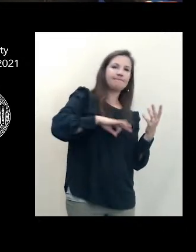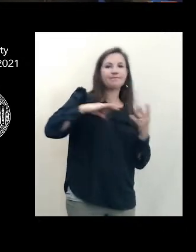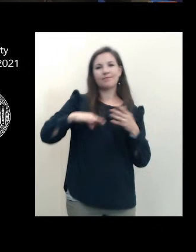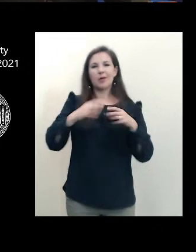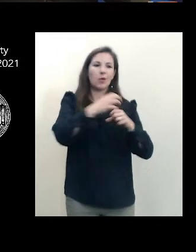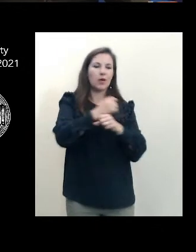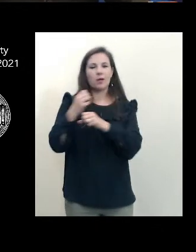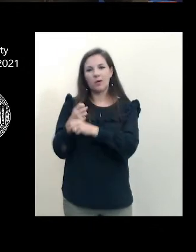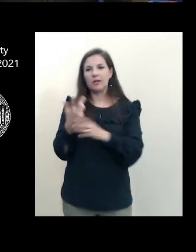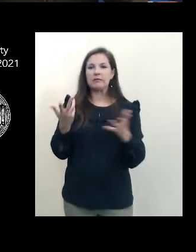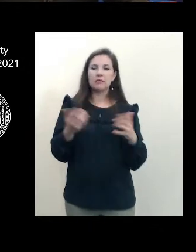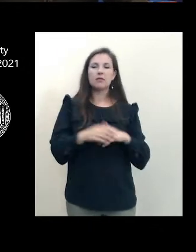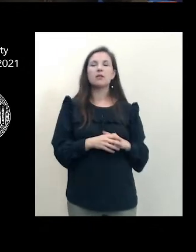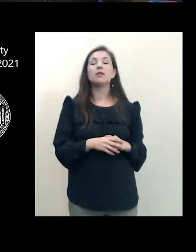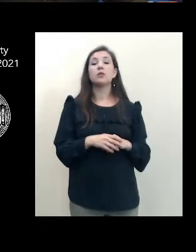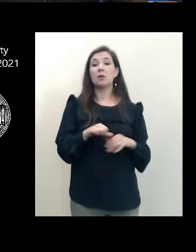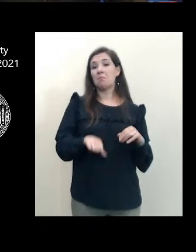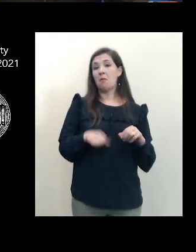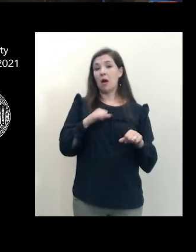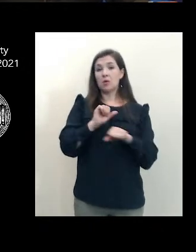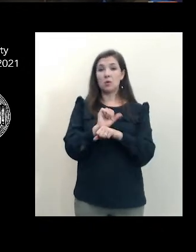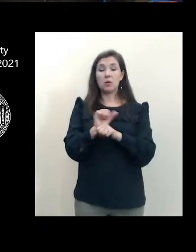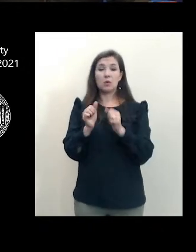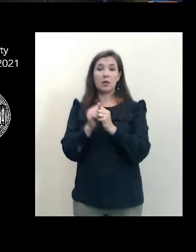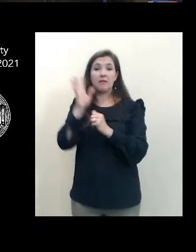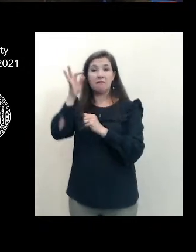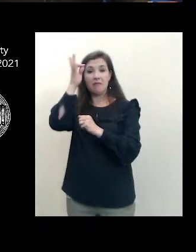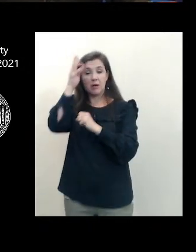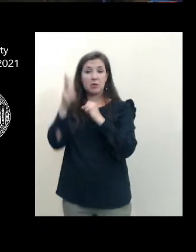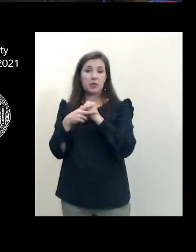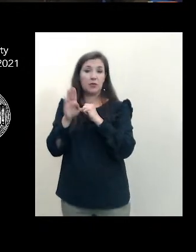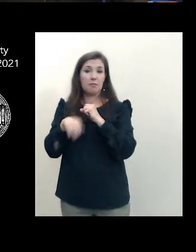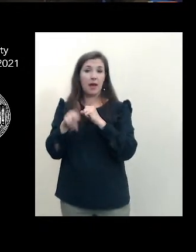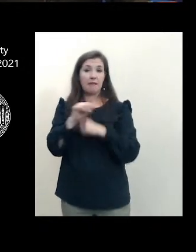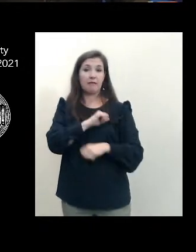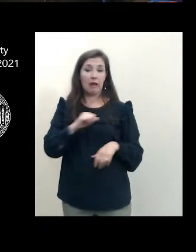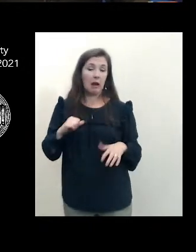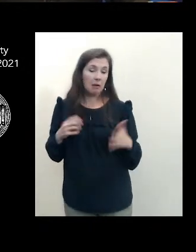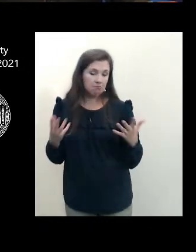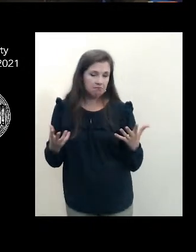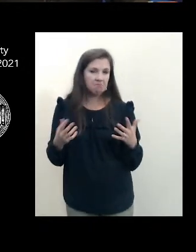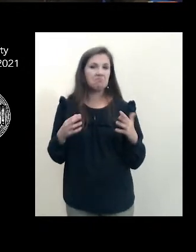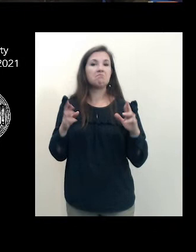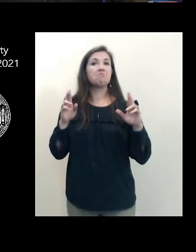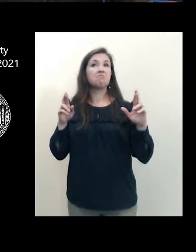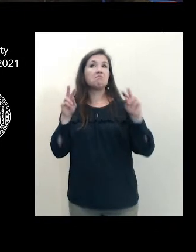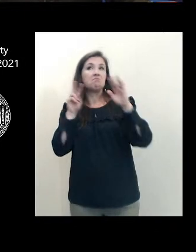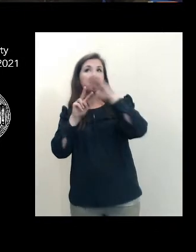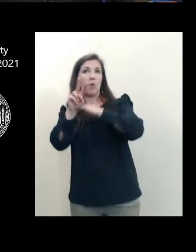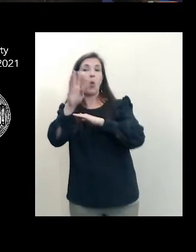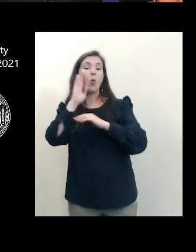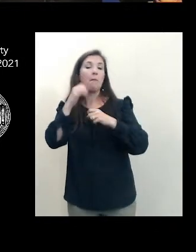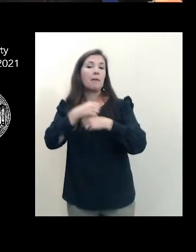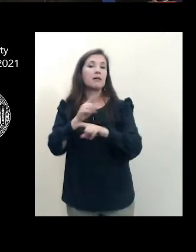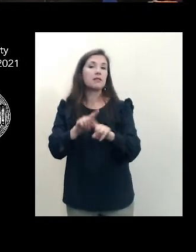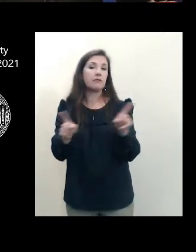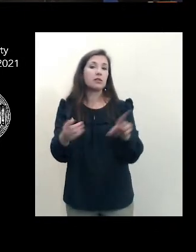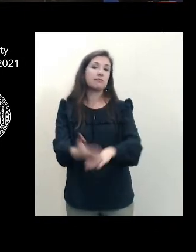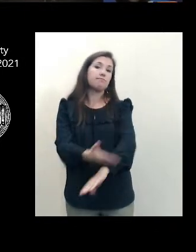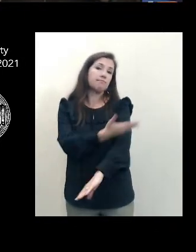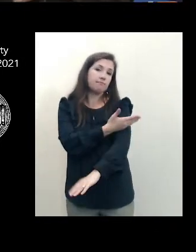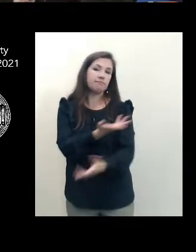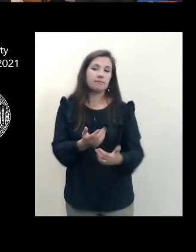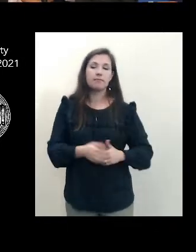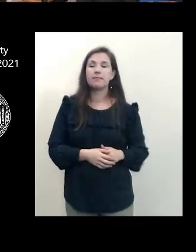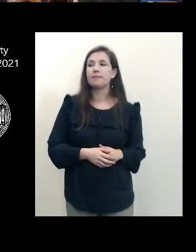proud to be working with the Federal Reserve Bank of Atlanta on this, and it's something that we think will make a difference. And in the long